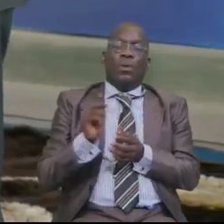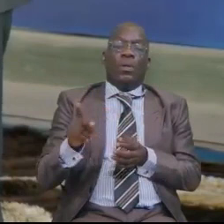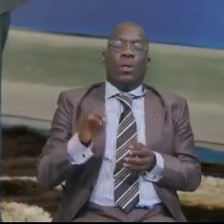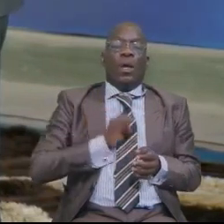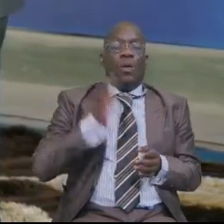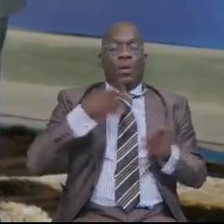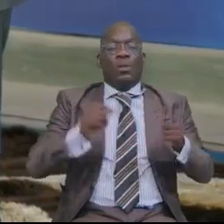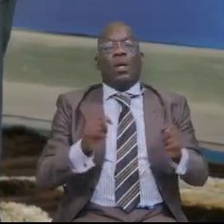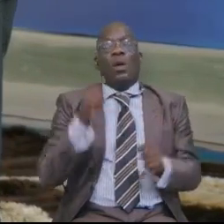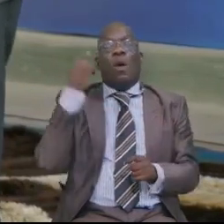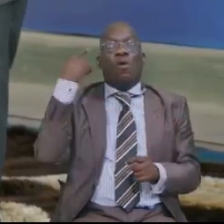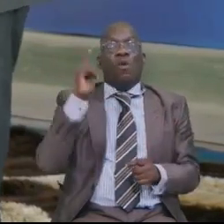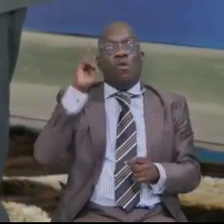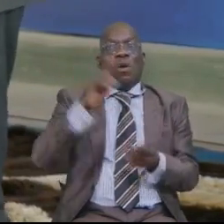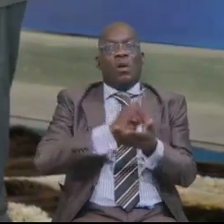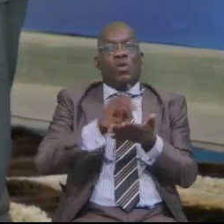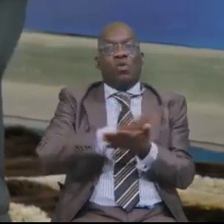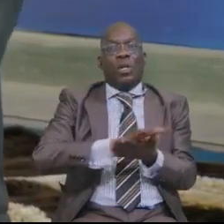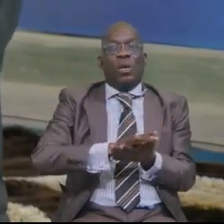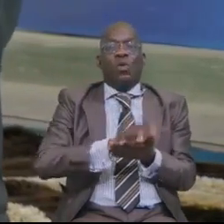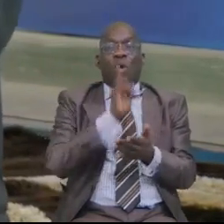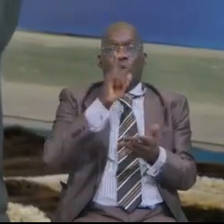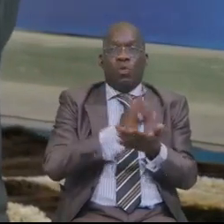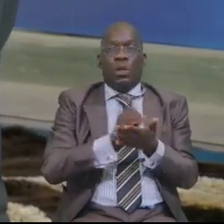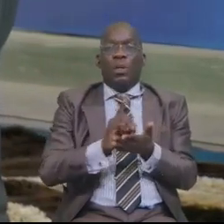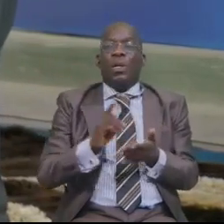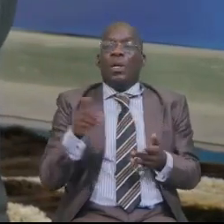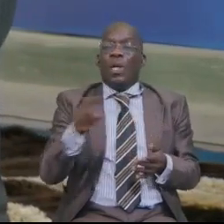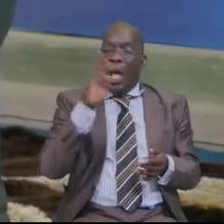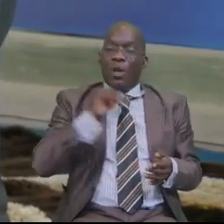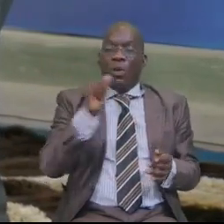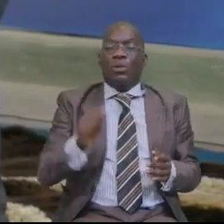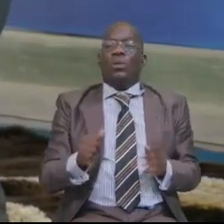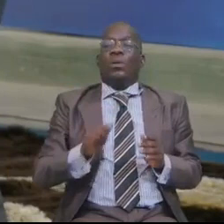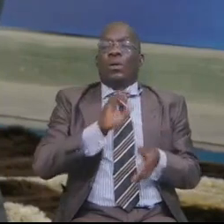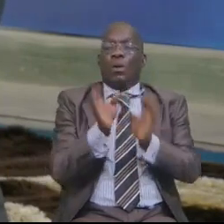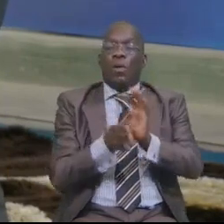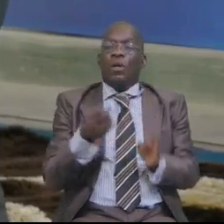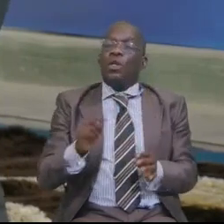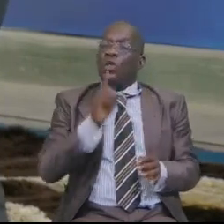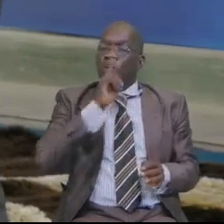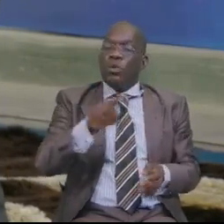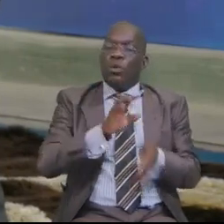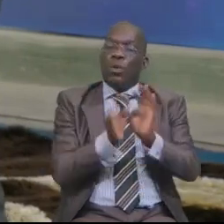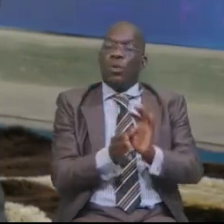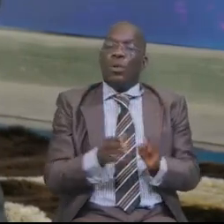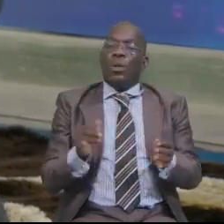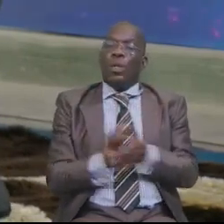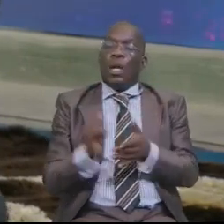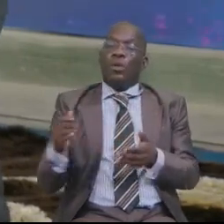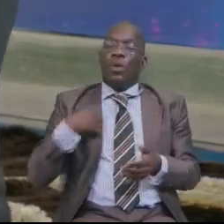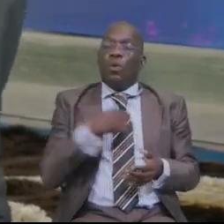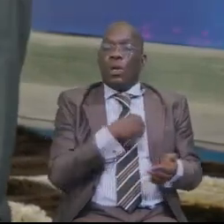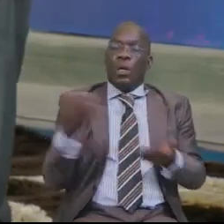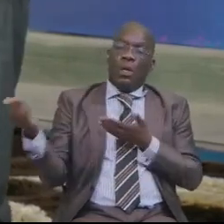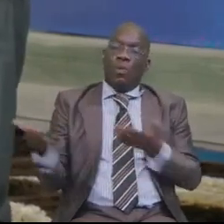1 week. And if it doesn't work, those are not converts. Those are not converts. The real converts that we bring to Christ.